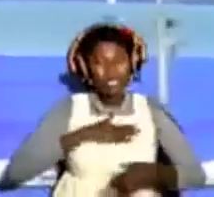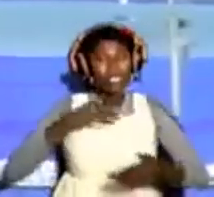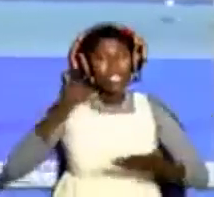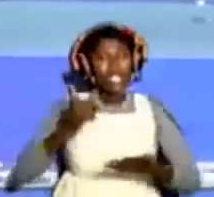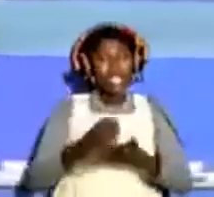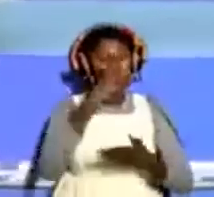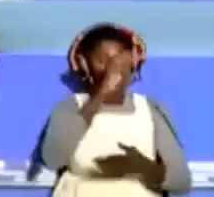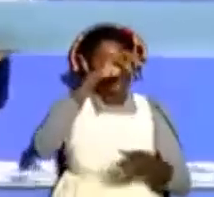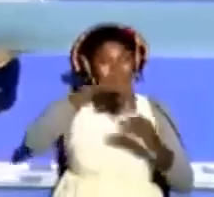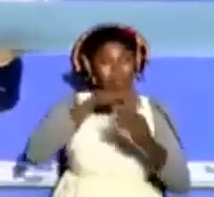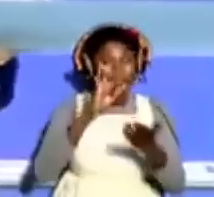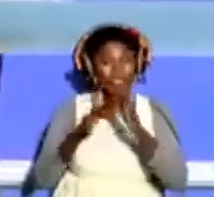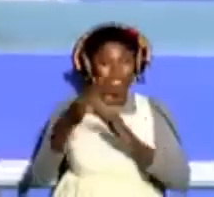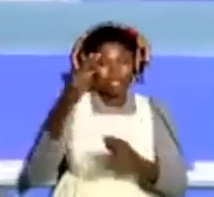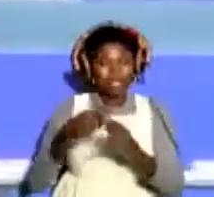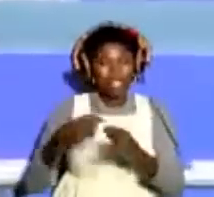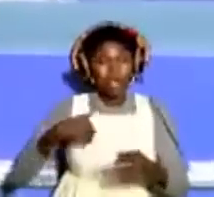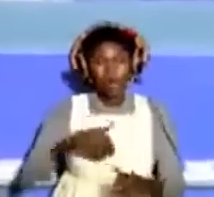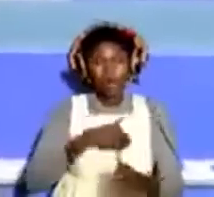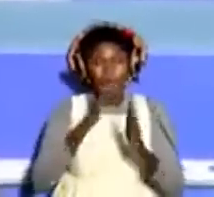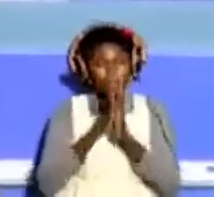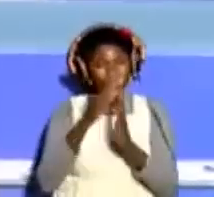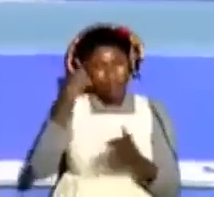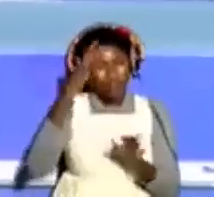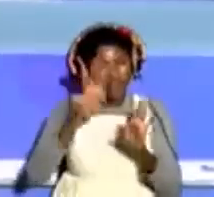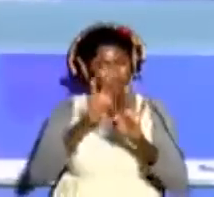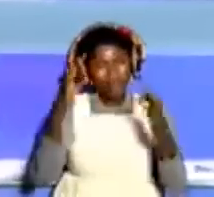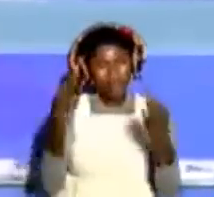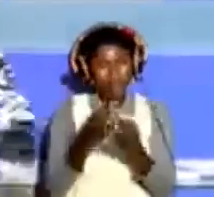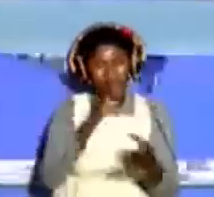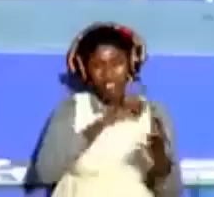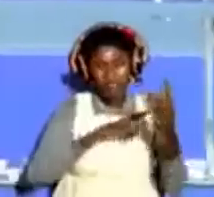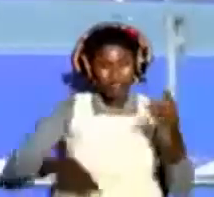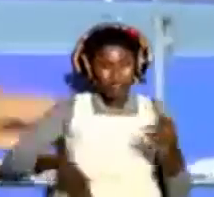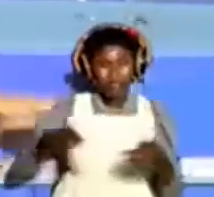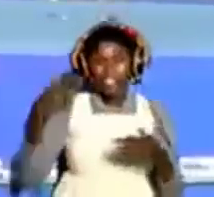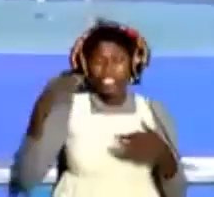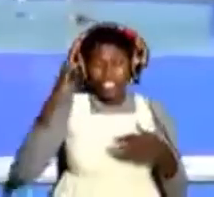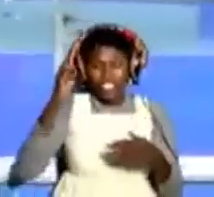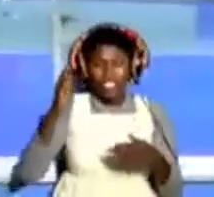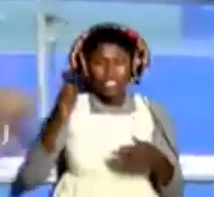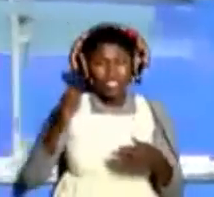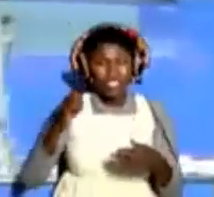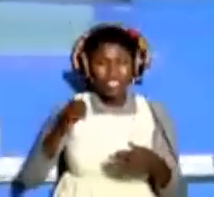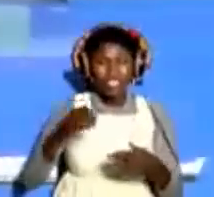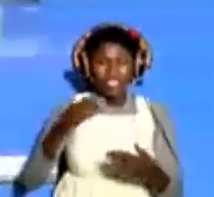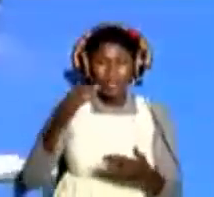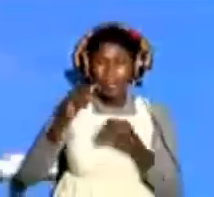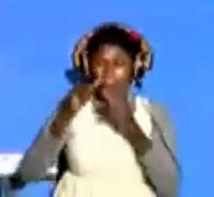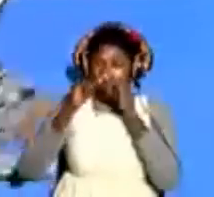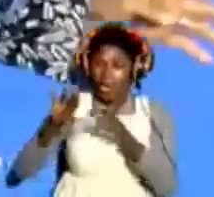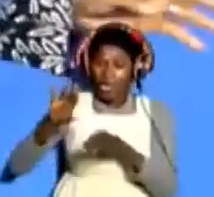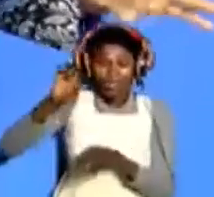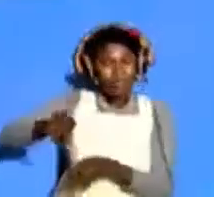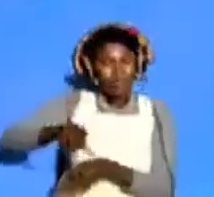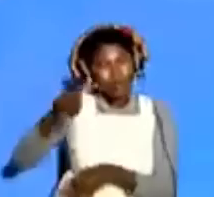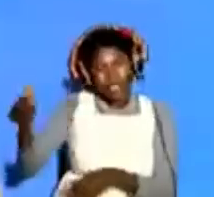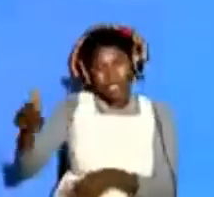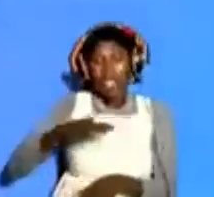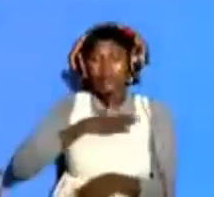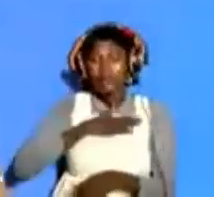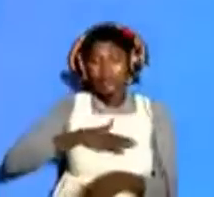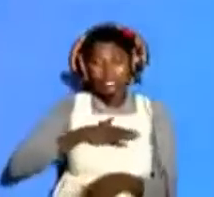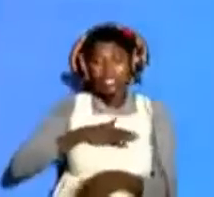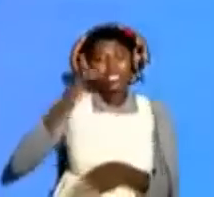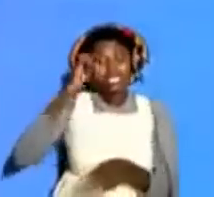the name of Jesus. We pray for his family, Lord, as he helps to water others, helps to repair